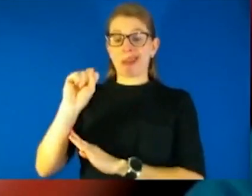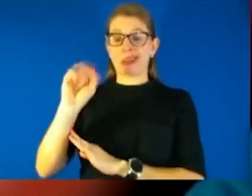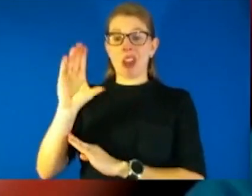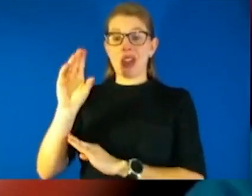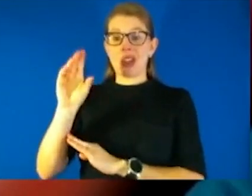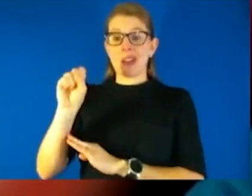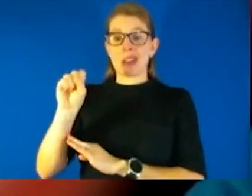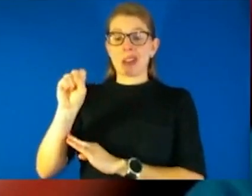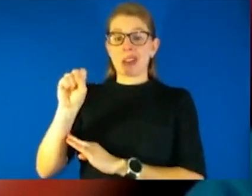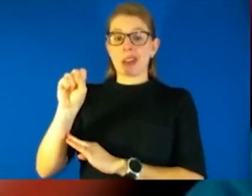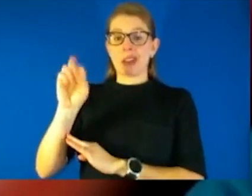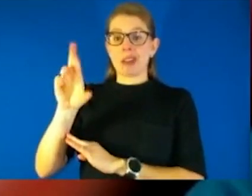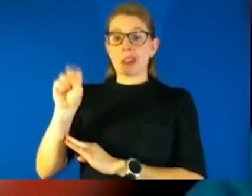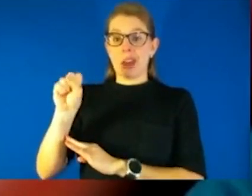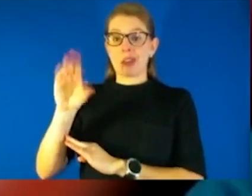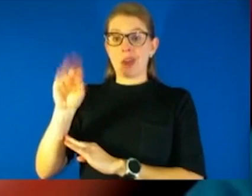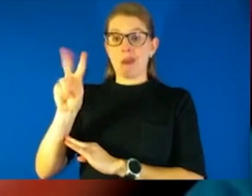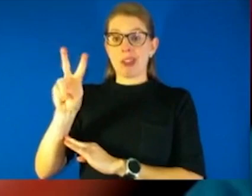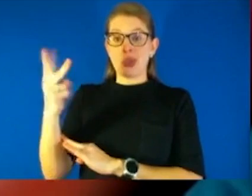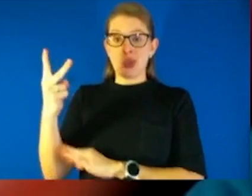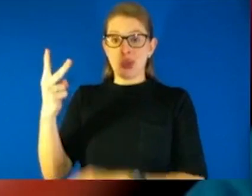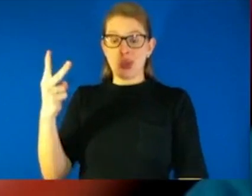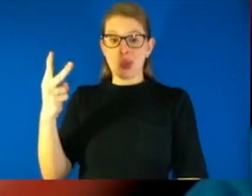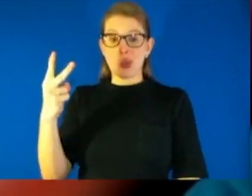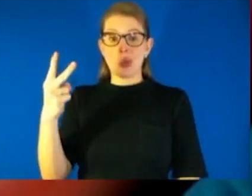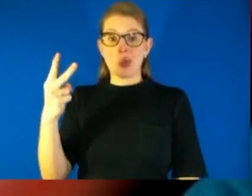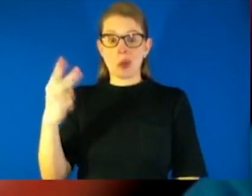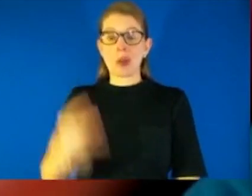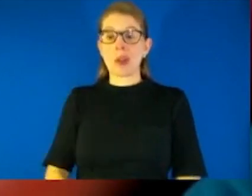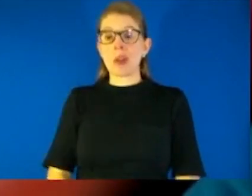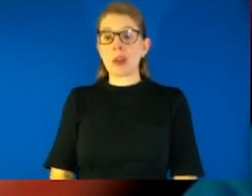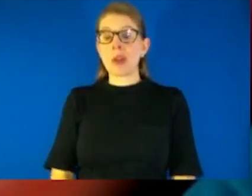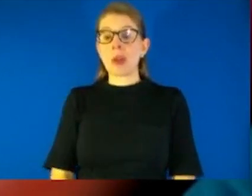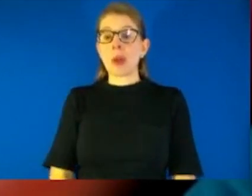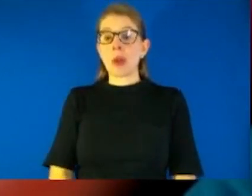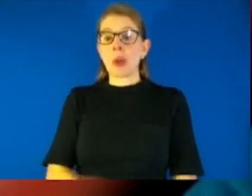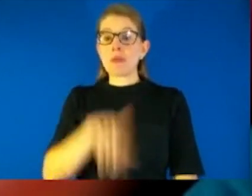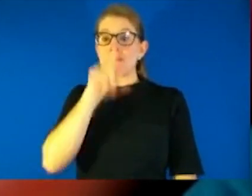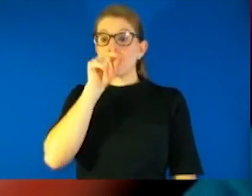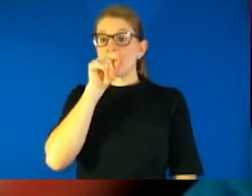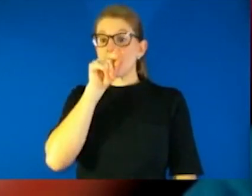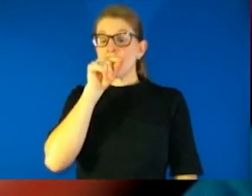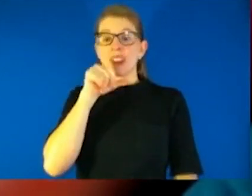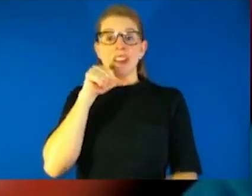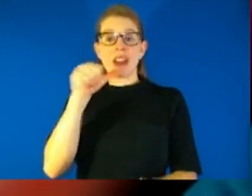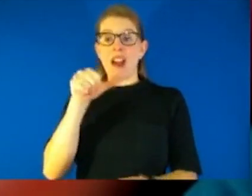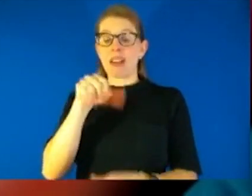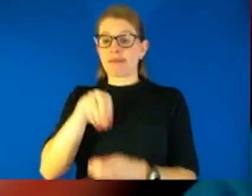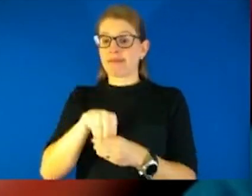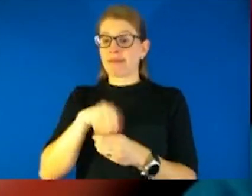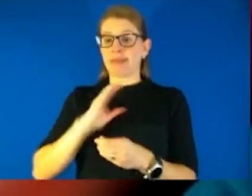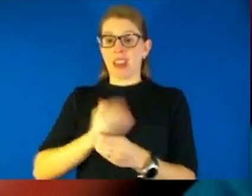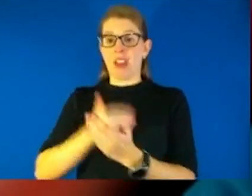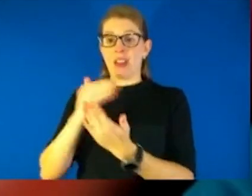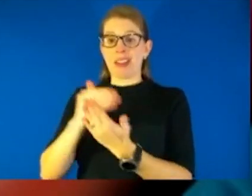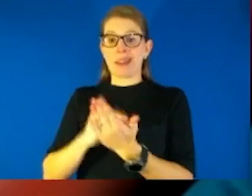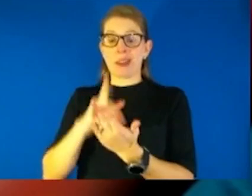SARS-CoV-2 inoculation, various inoculation routes. So birds are not on our list of susceptible